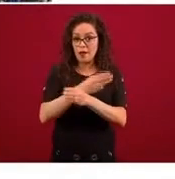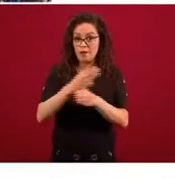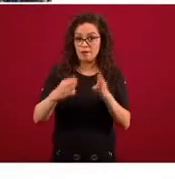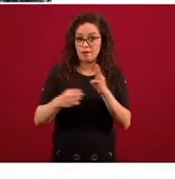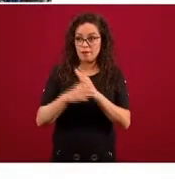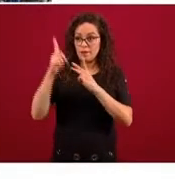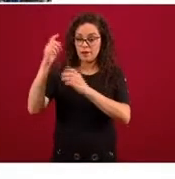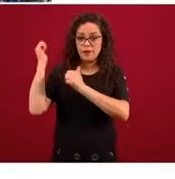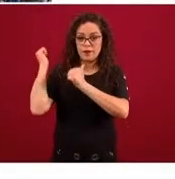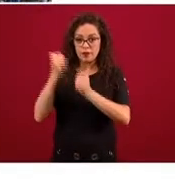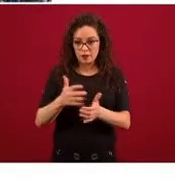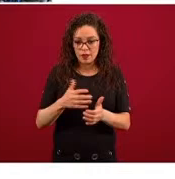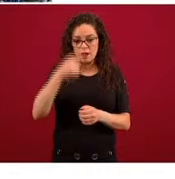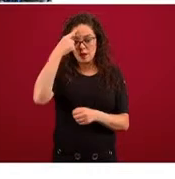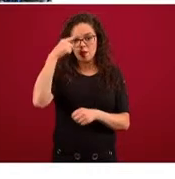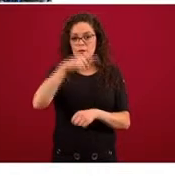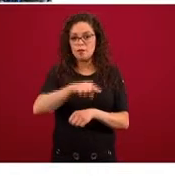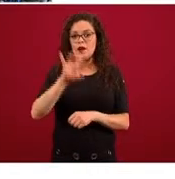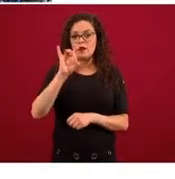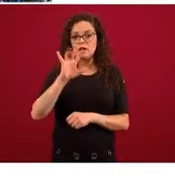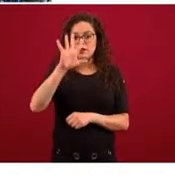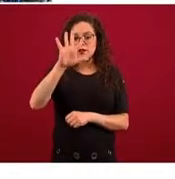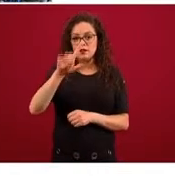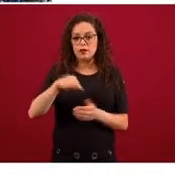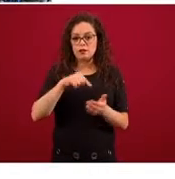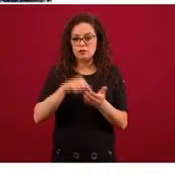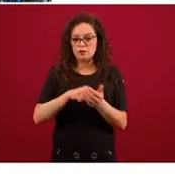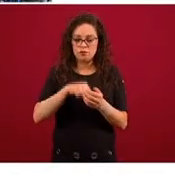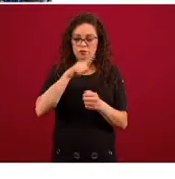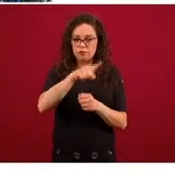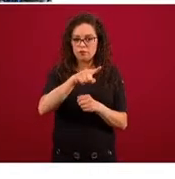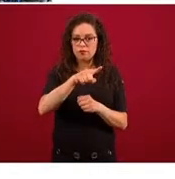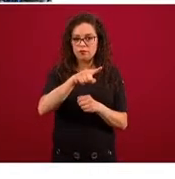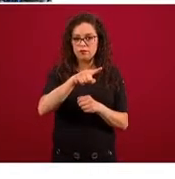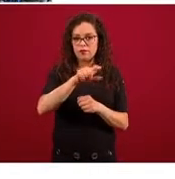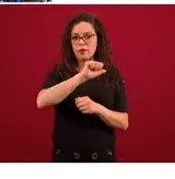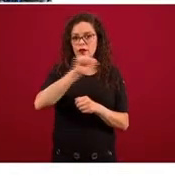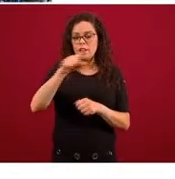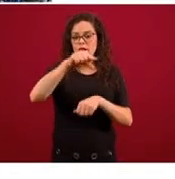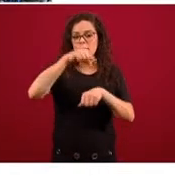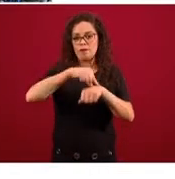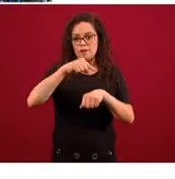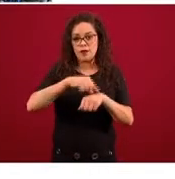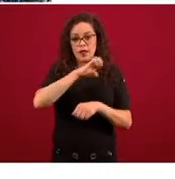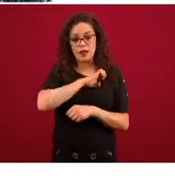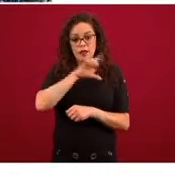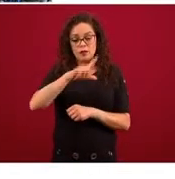this distributed to our 35 different areas of specialty.